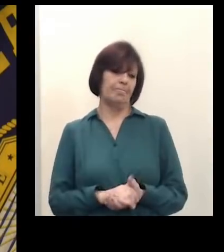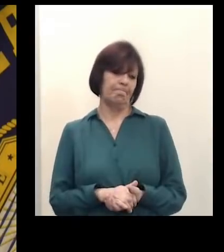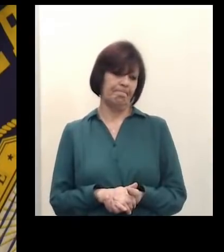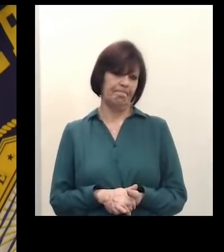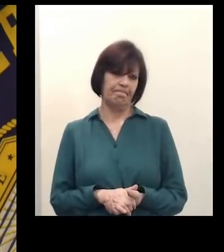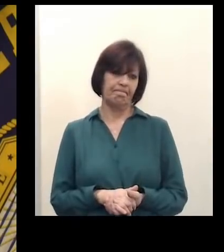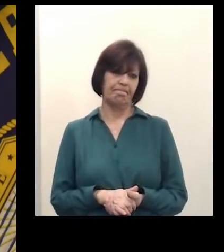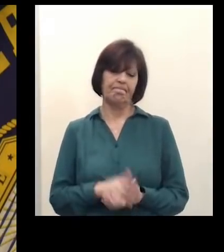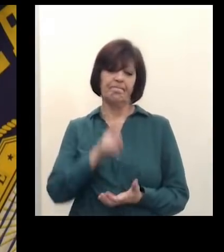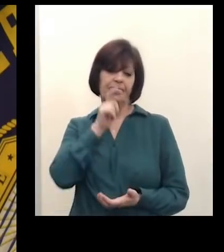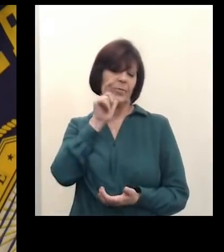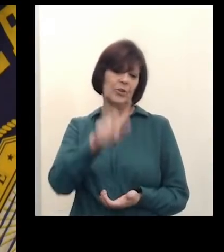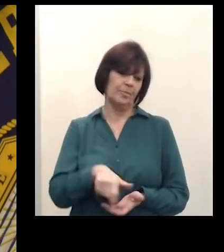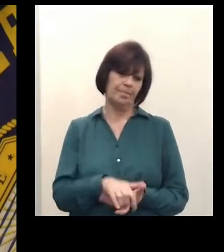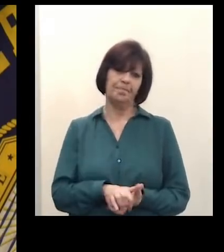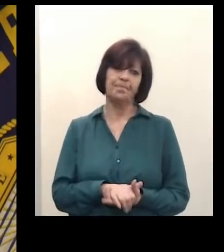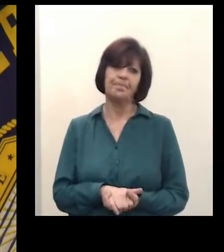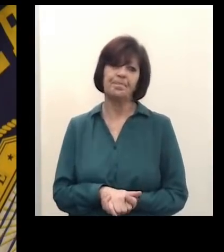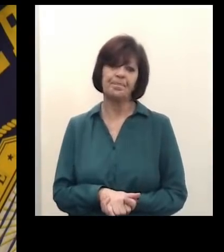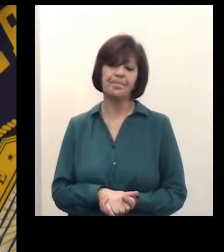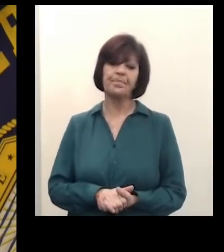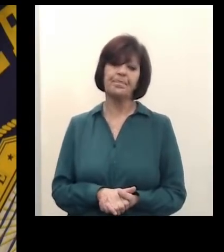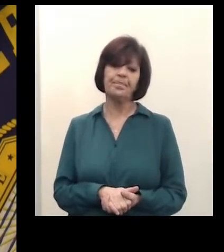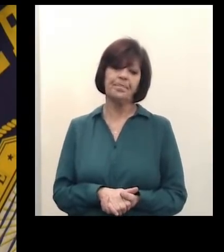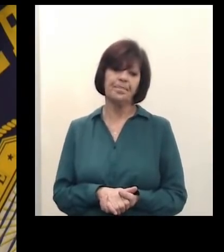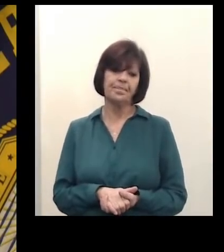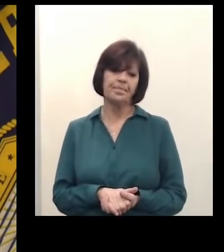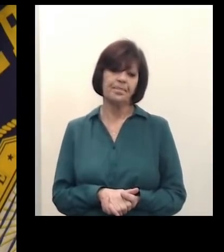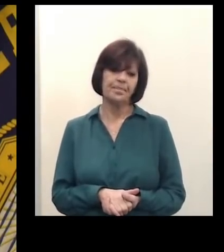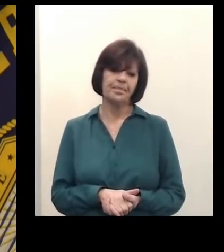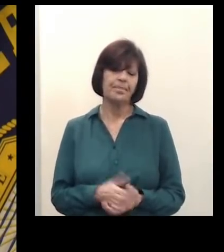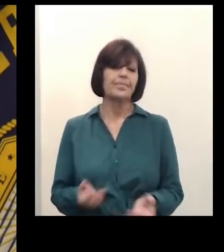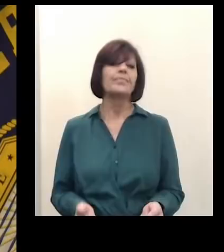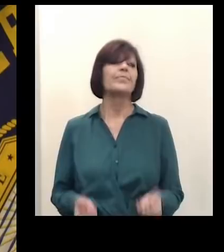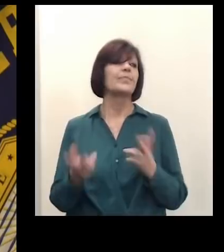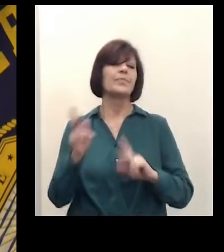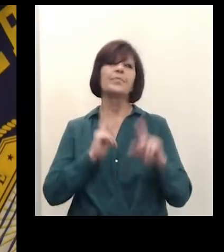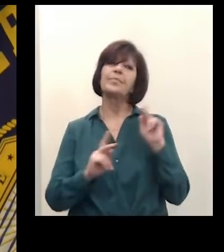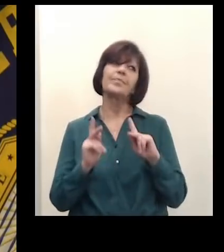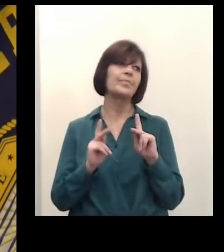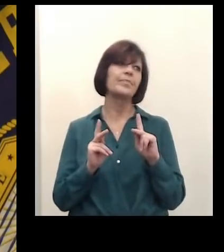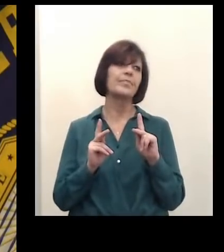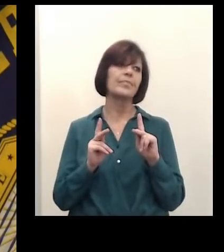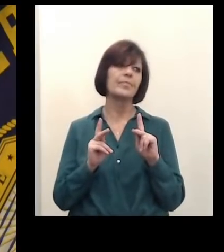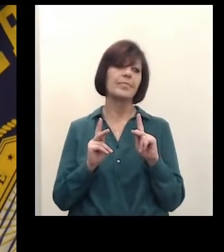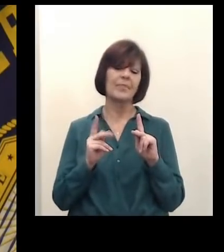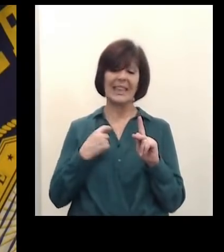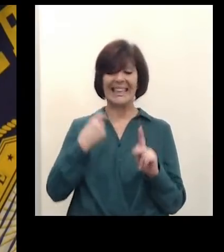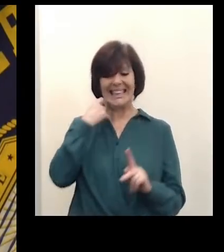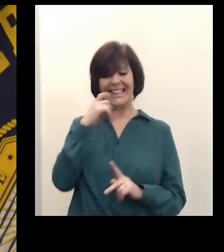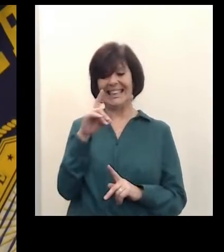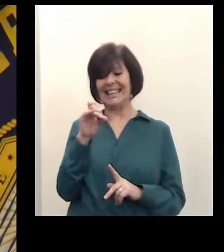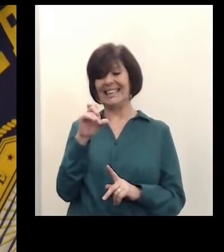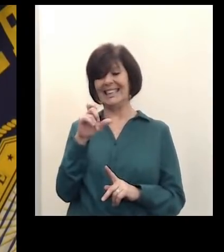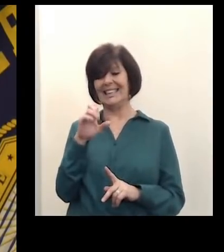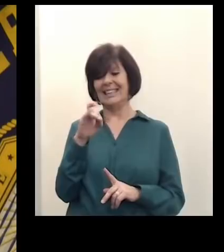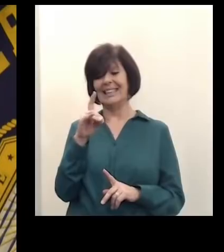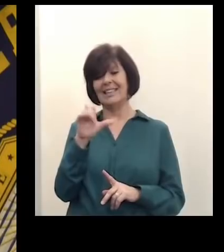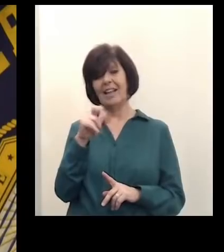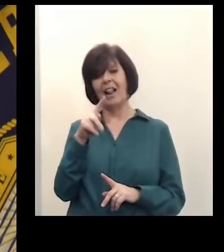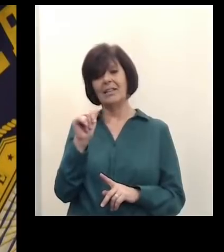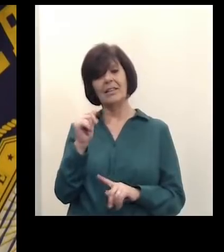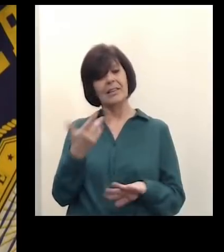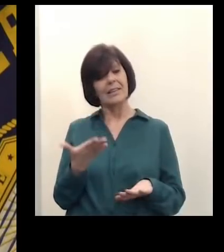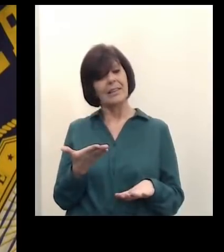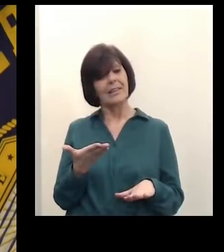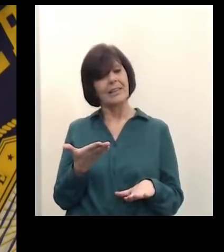seen lost, but unfortunately have, because so many people in this most recent Delta variant died from when